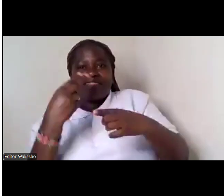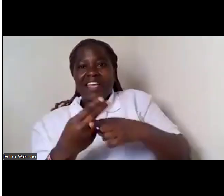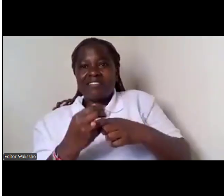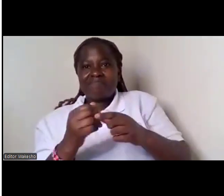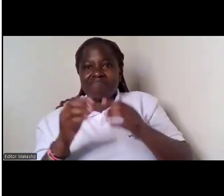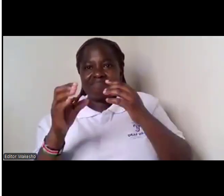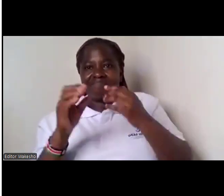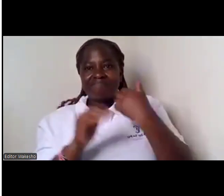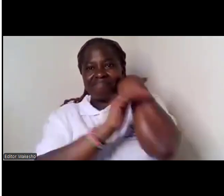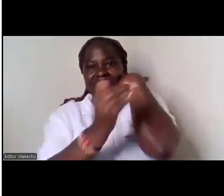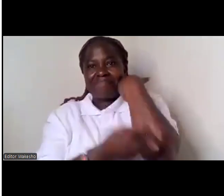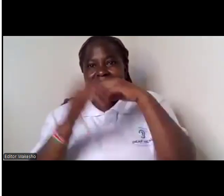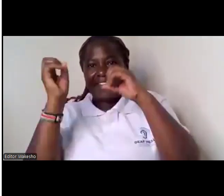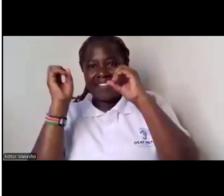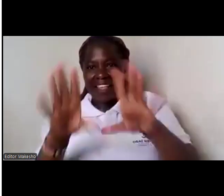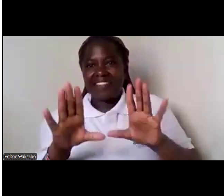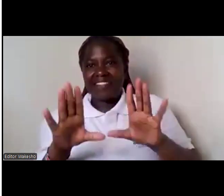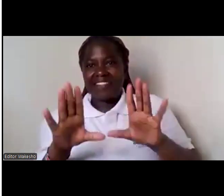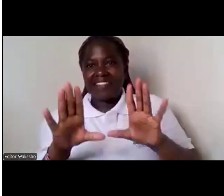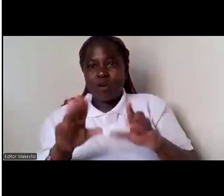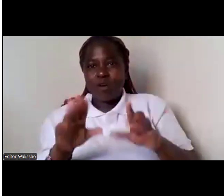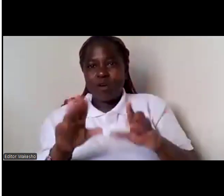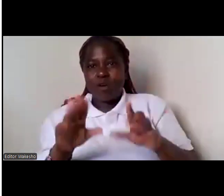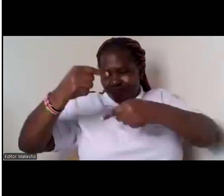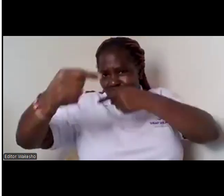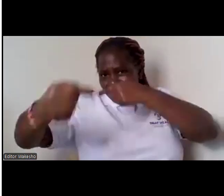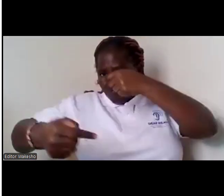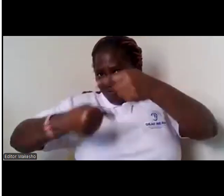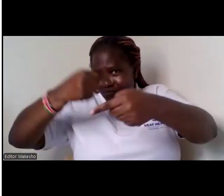the egg in the lady is still forming.